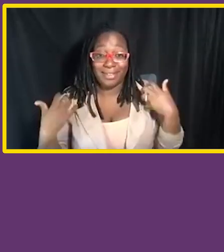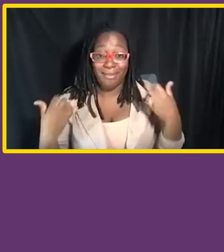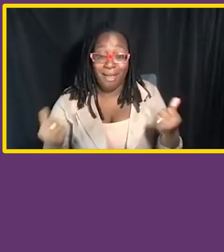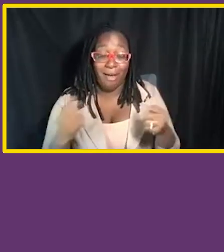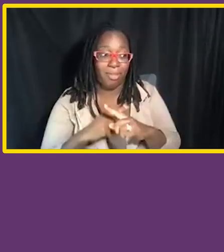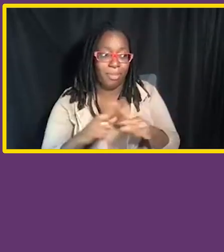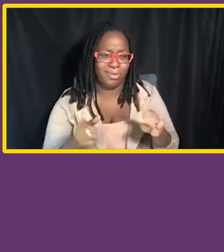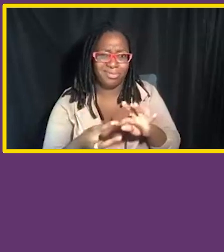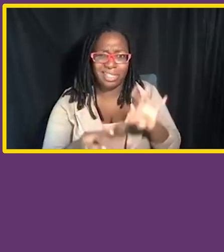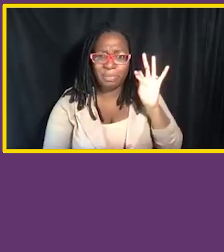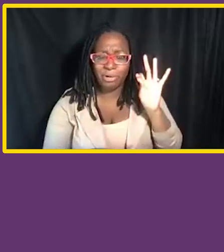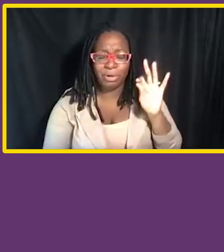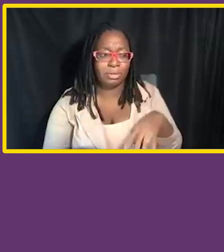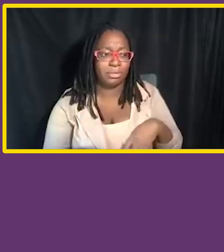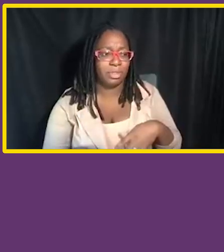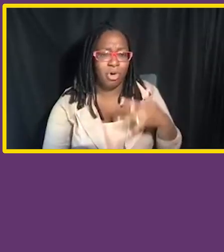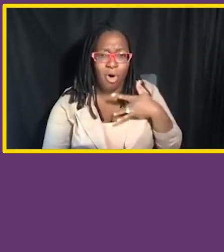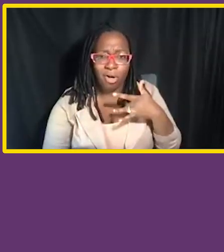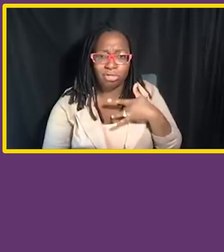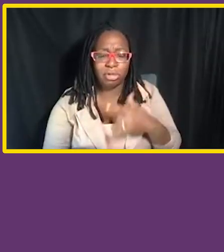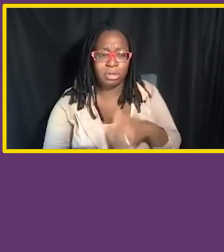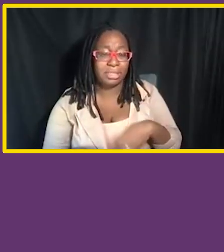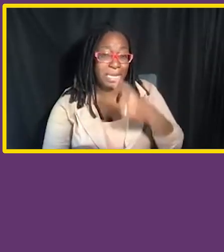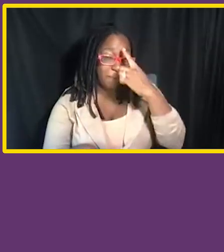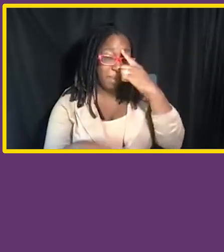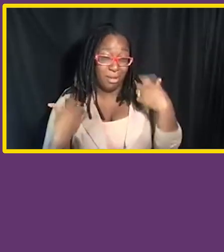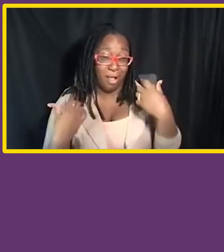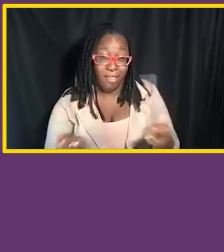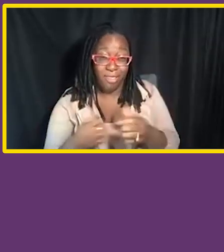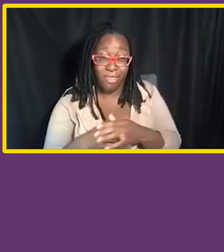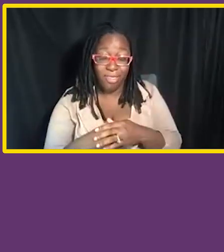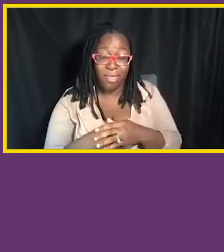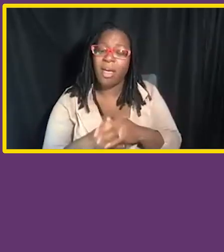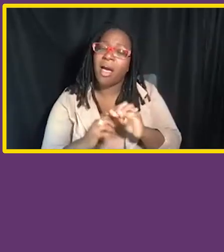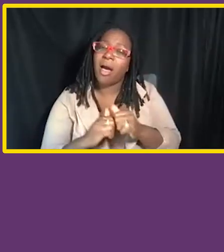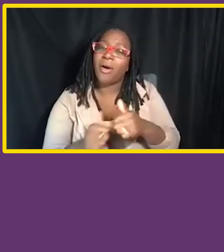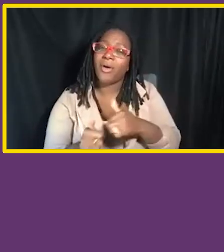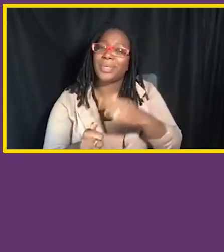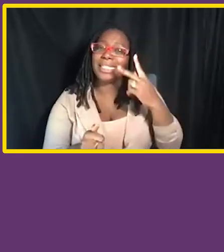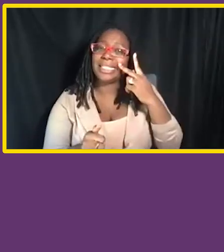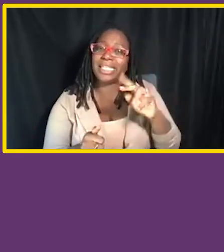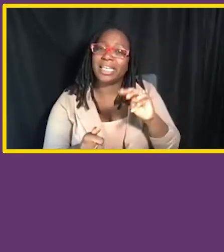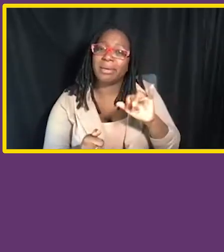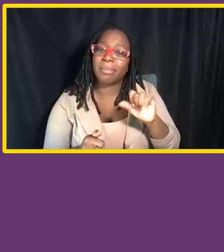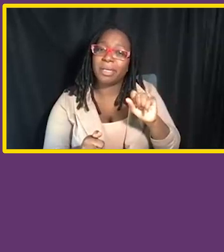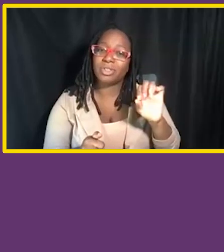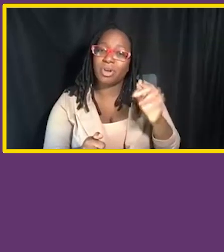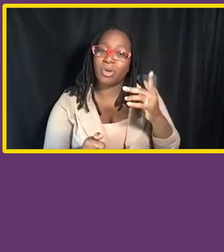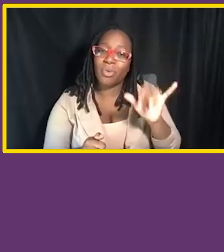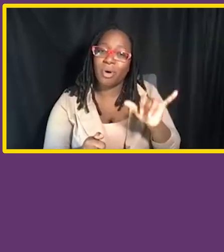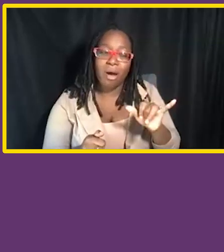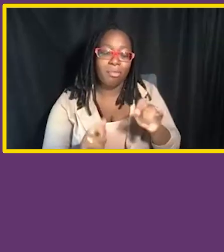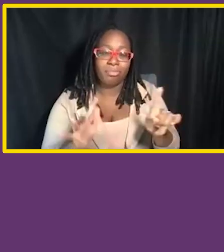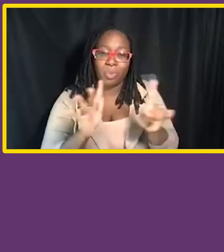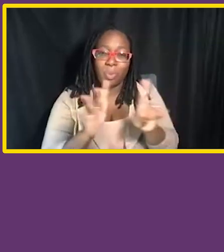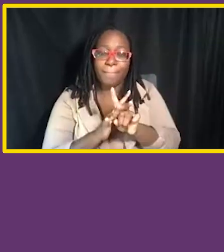their psyche, because like the little ways that we see misogynoir show up in not